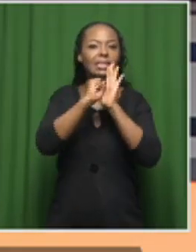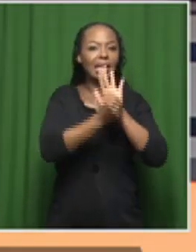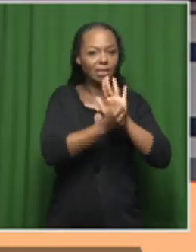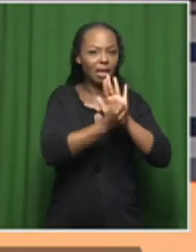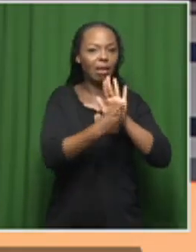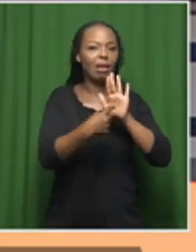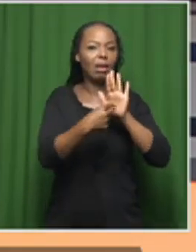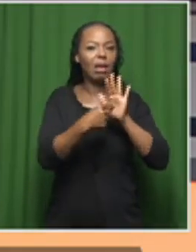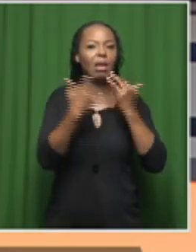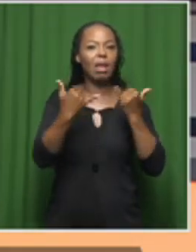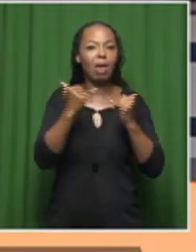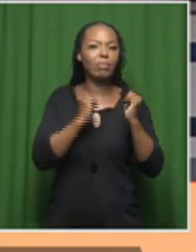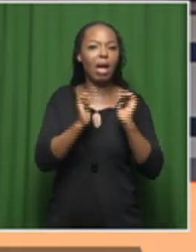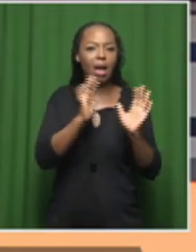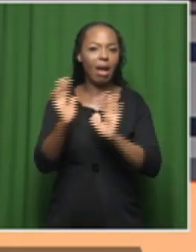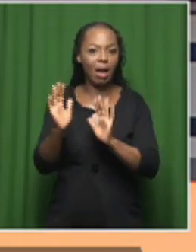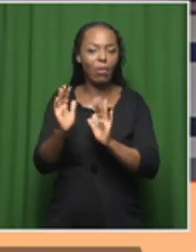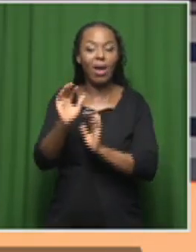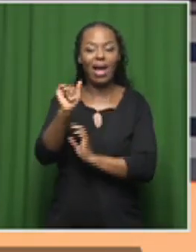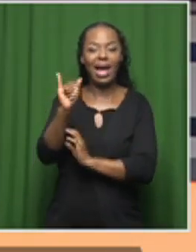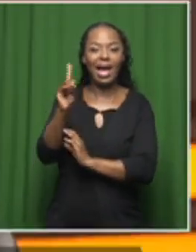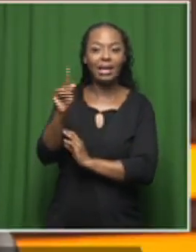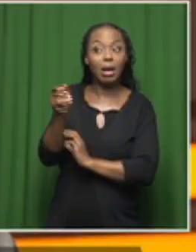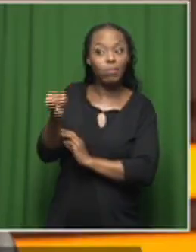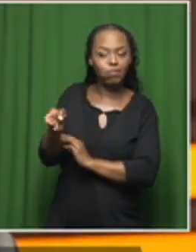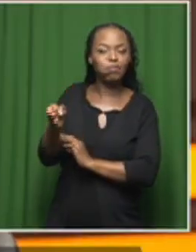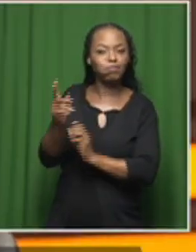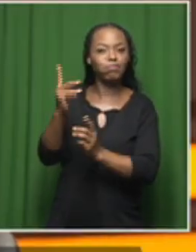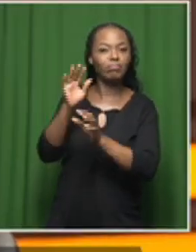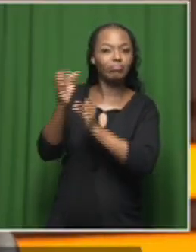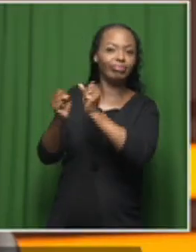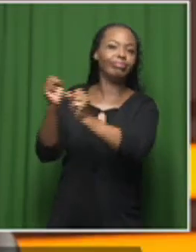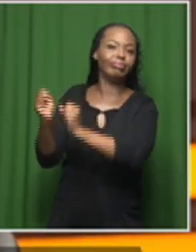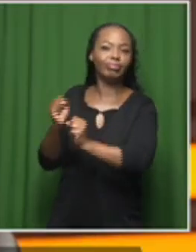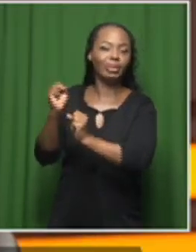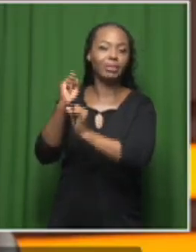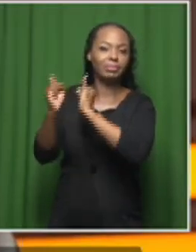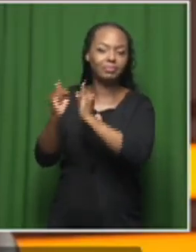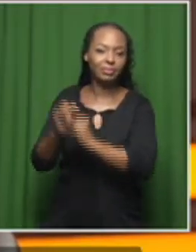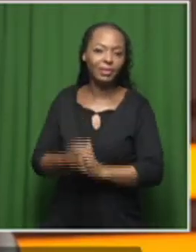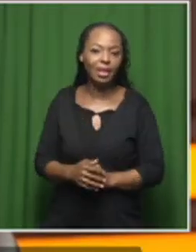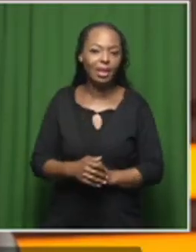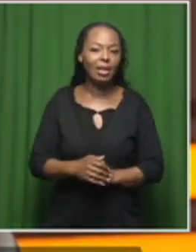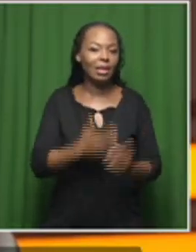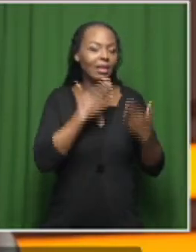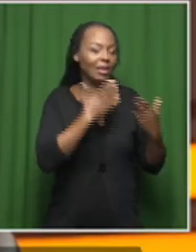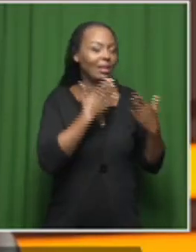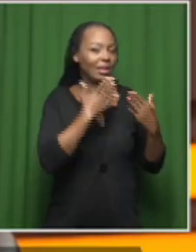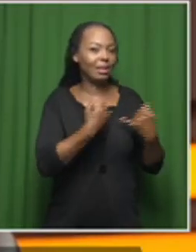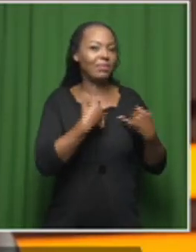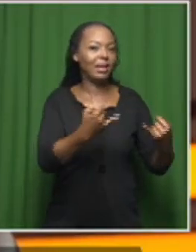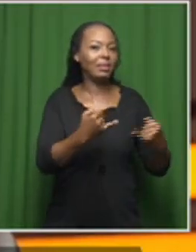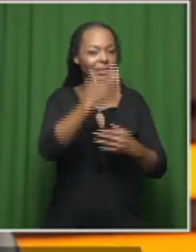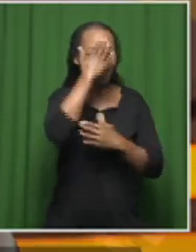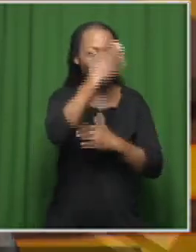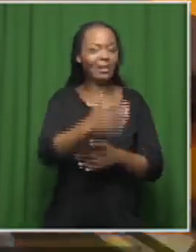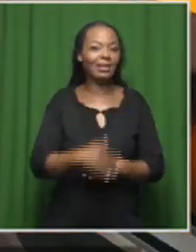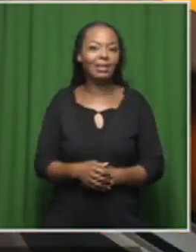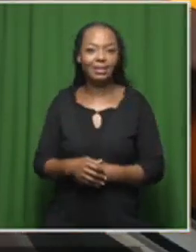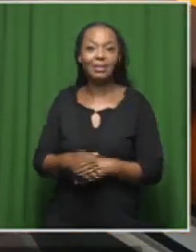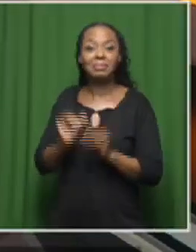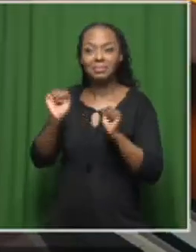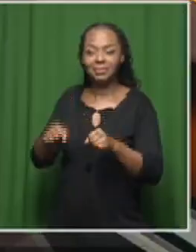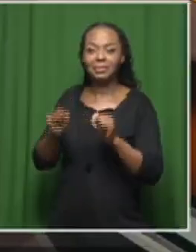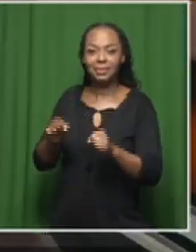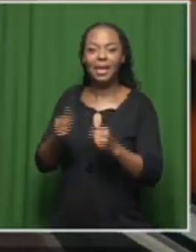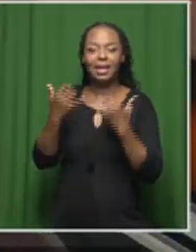staging of Verdi's Aida. Sharmini, good morning. Hello, Lisa. Thanks for inviting me. This is so exciting. I know this is based on